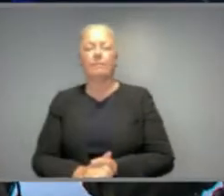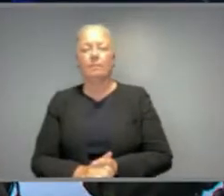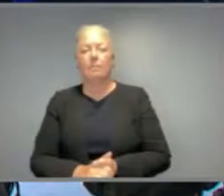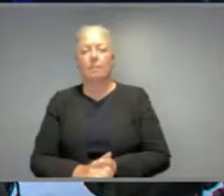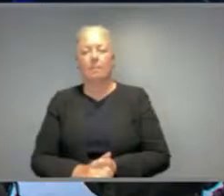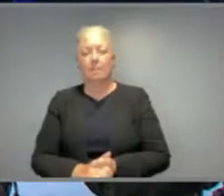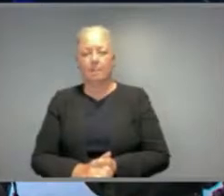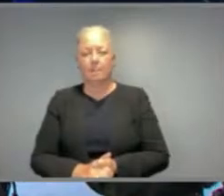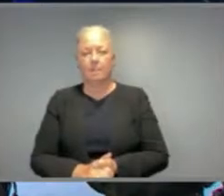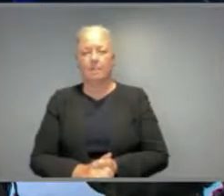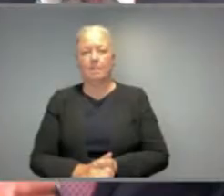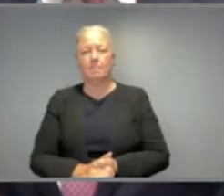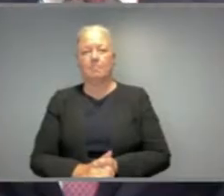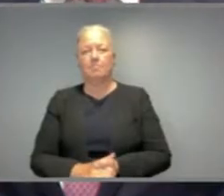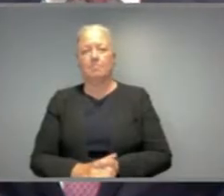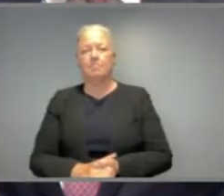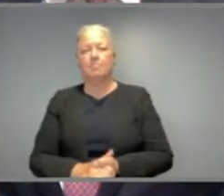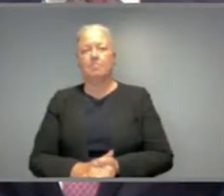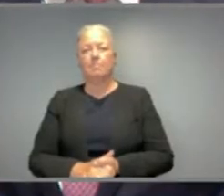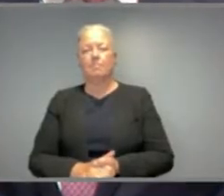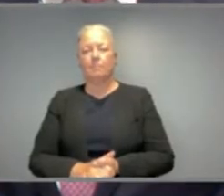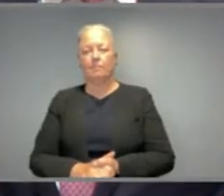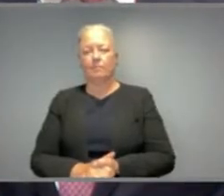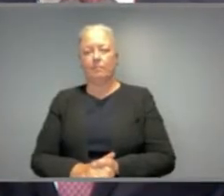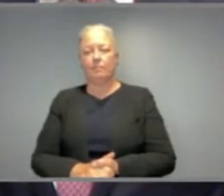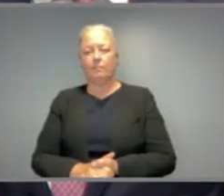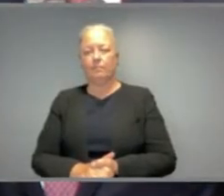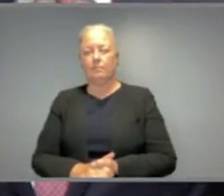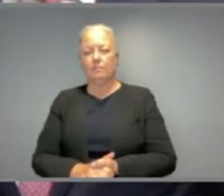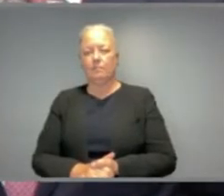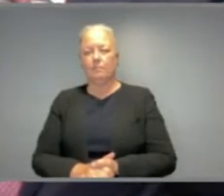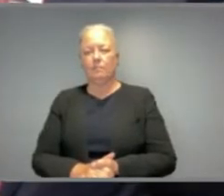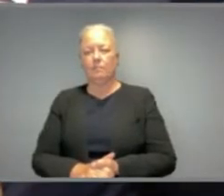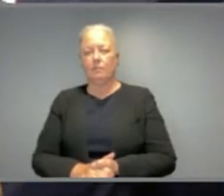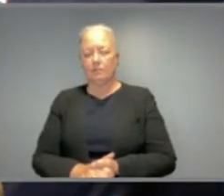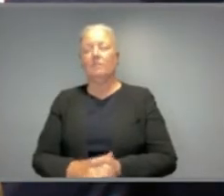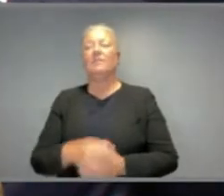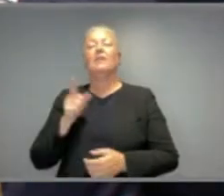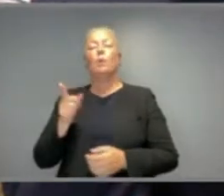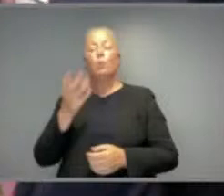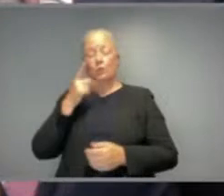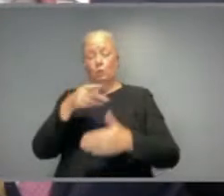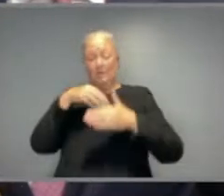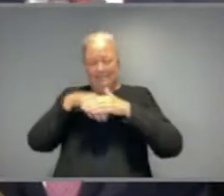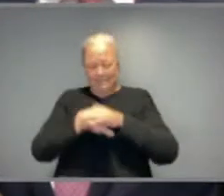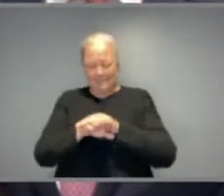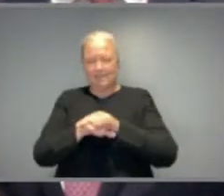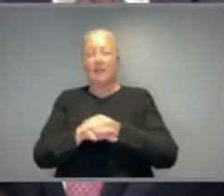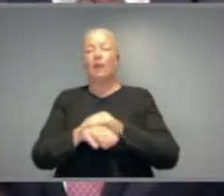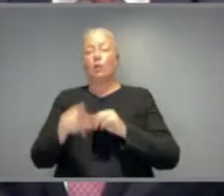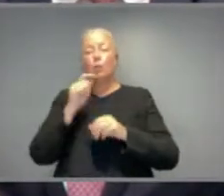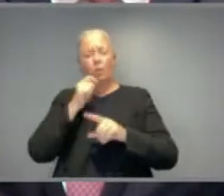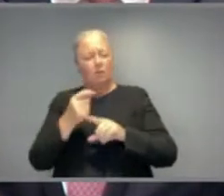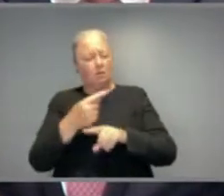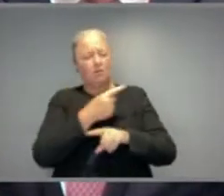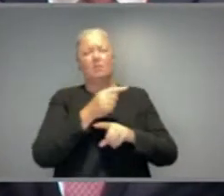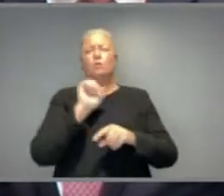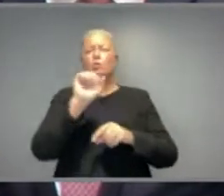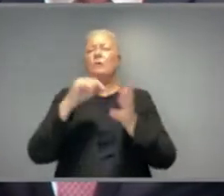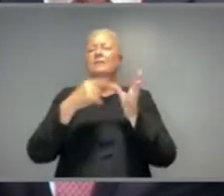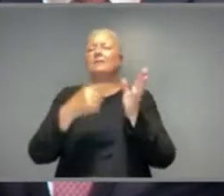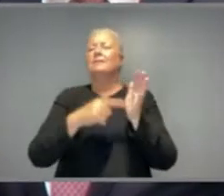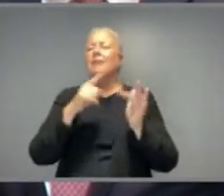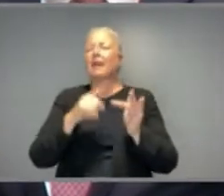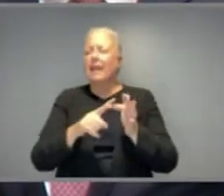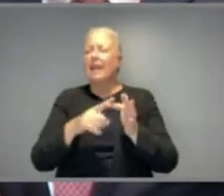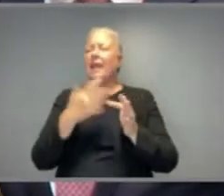refers you often to state and territory booking systems as well. and there is variance in the state and territory